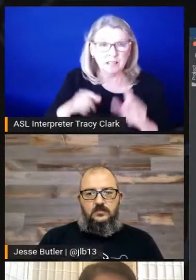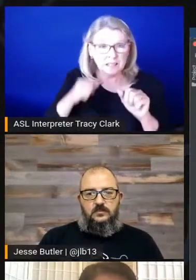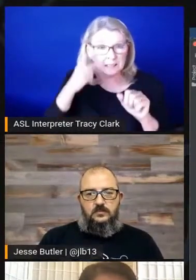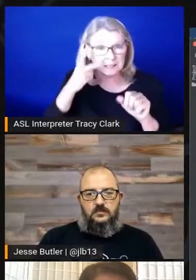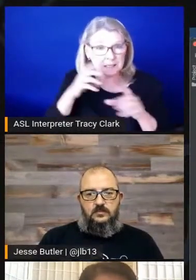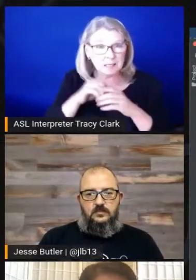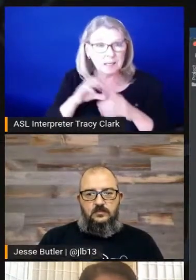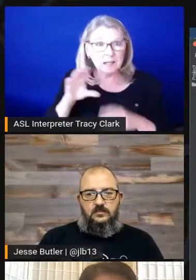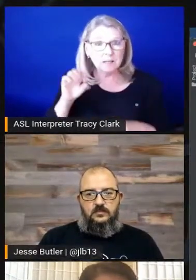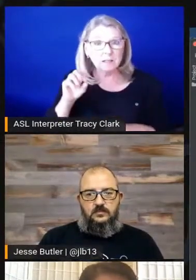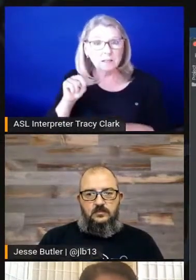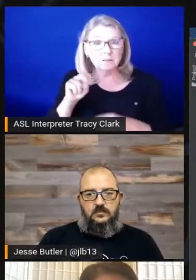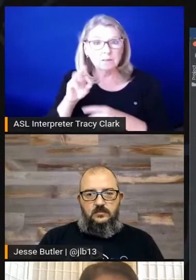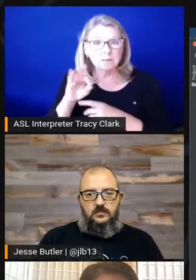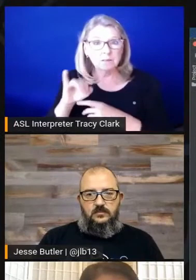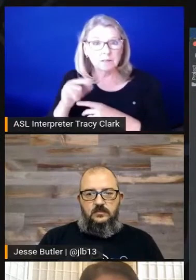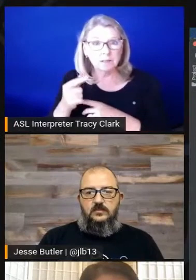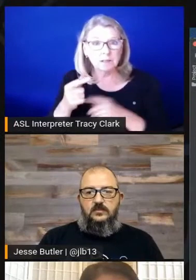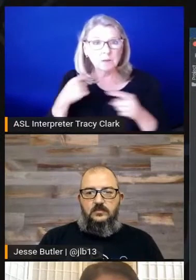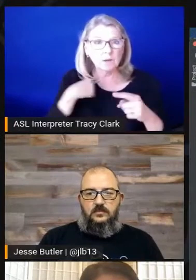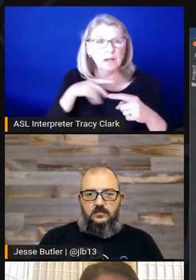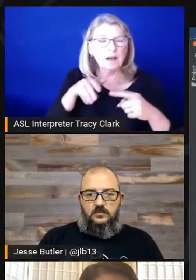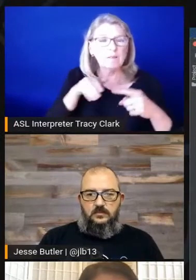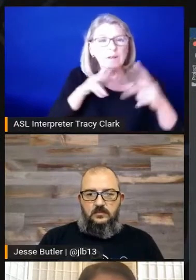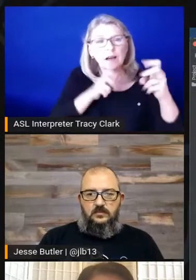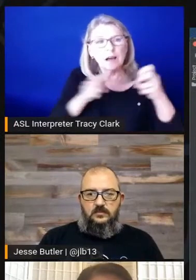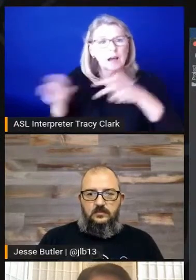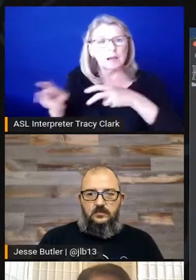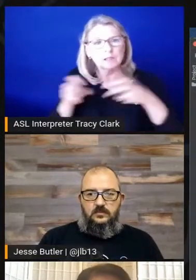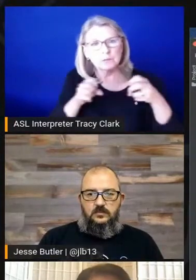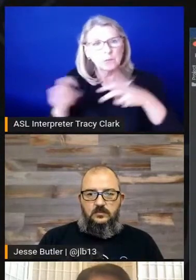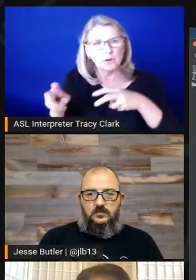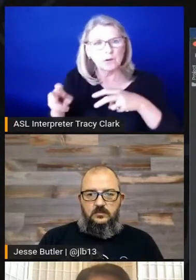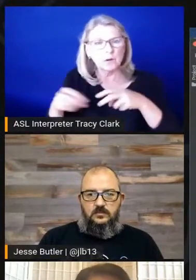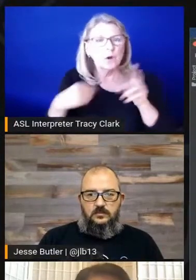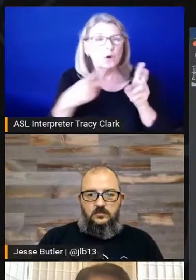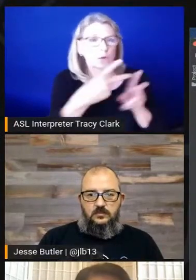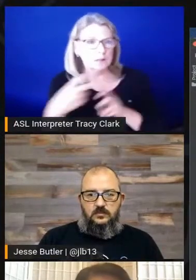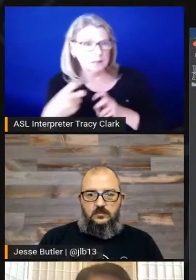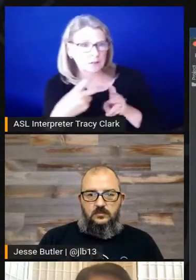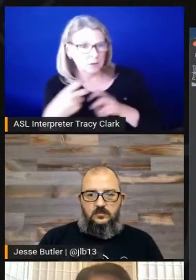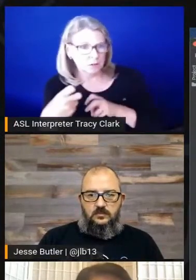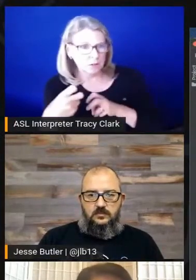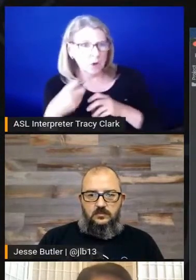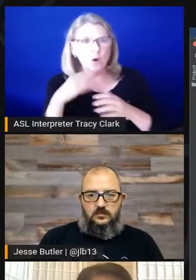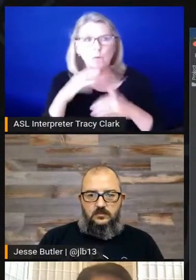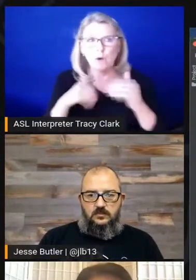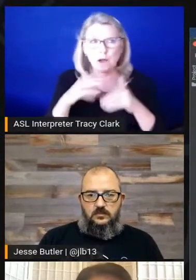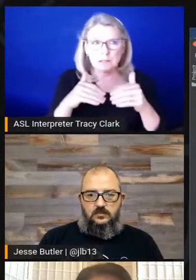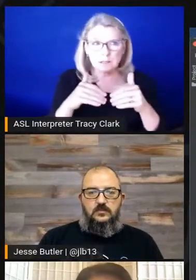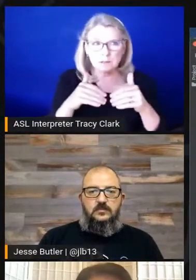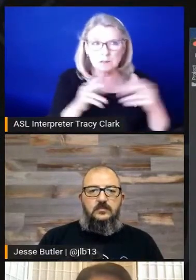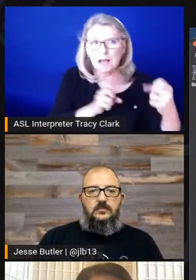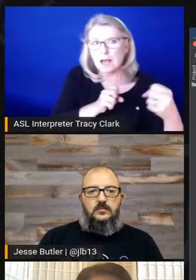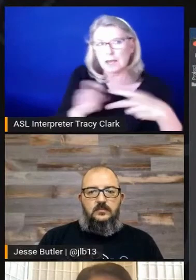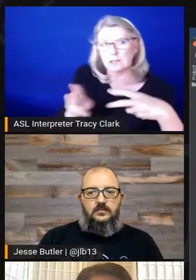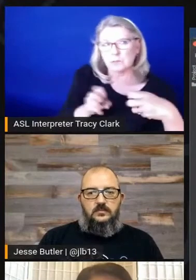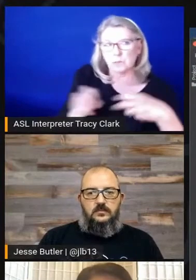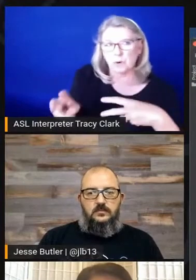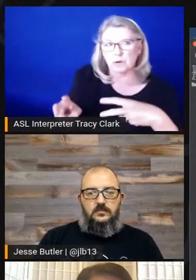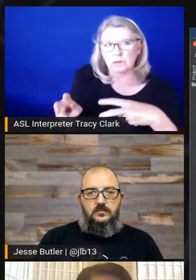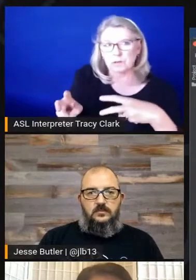have our exporter, our receivers, processors, and exporters listed. Here we have our